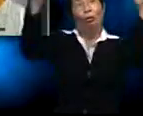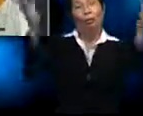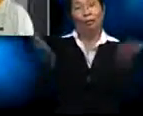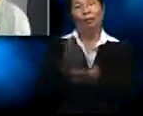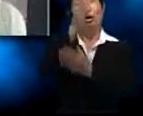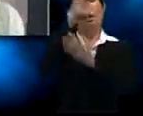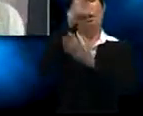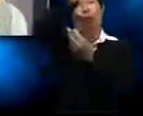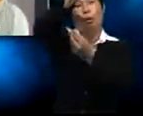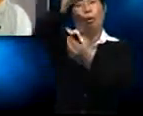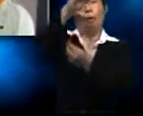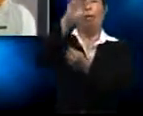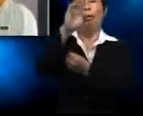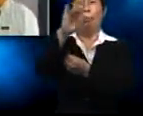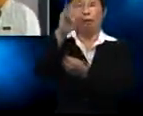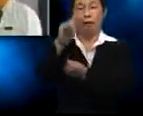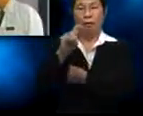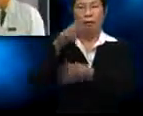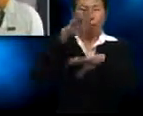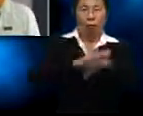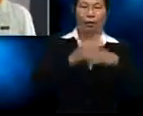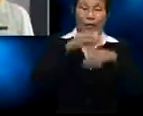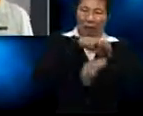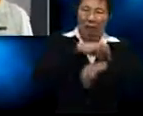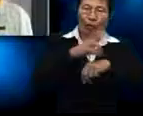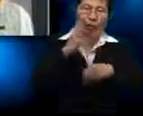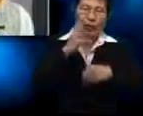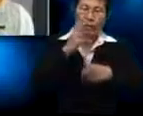Earth, water has to be held by a container.